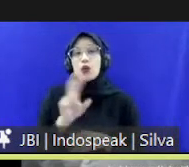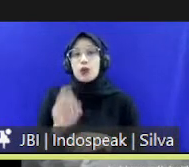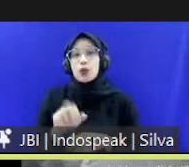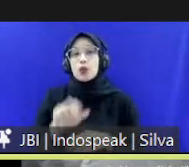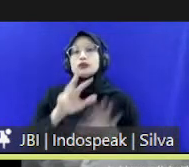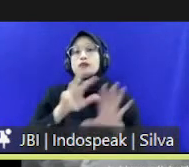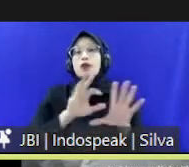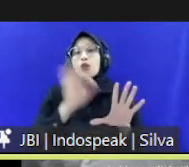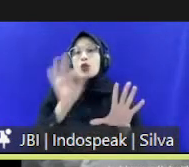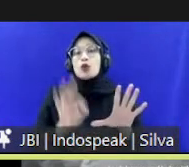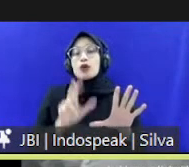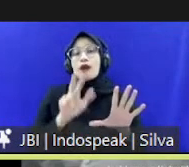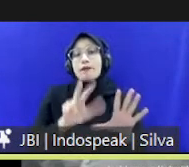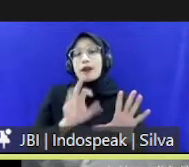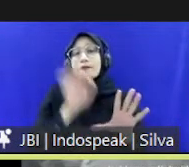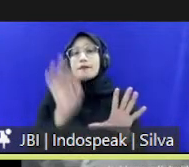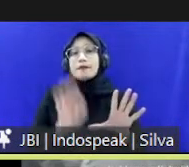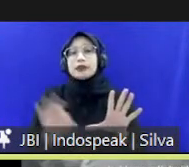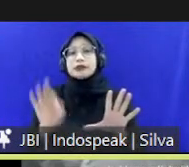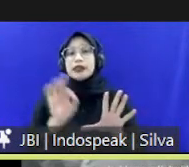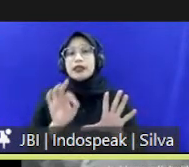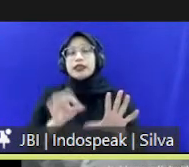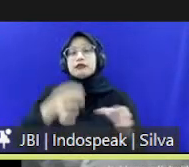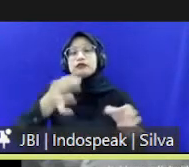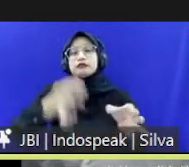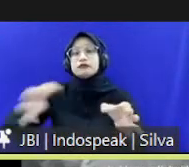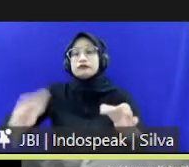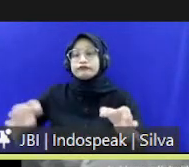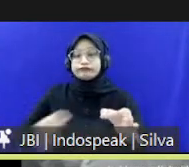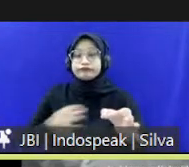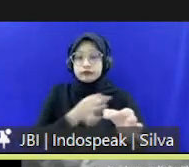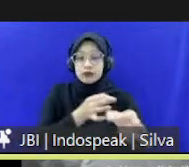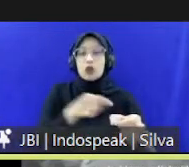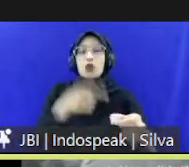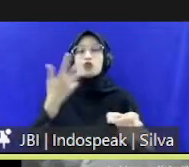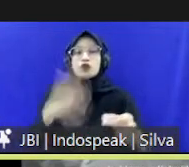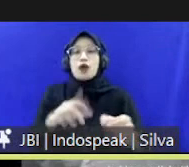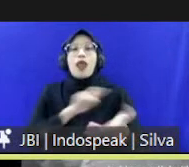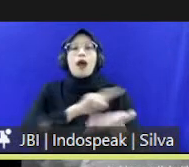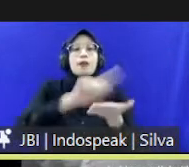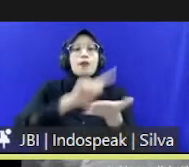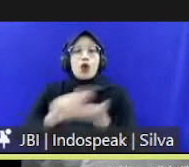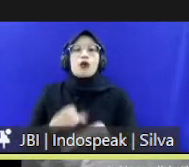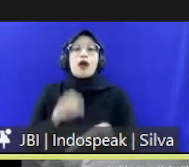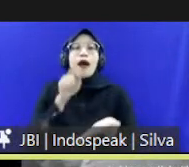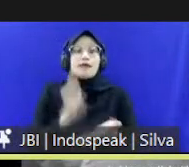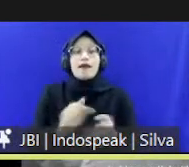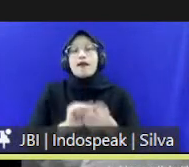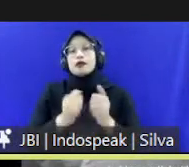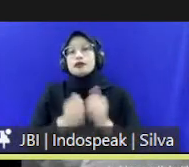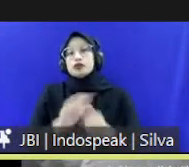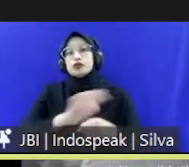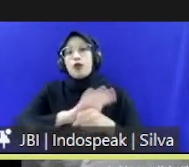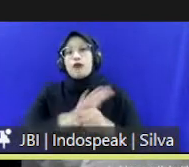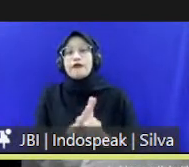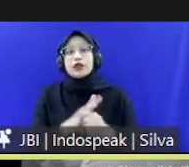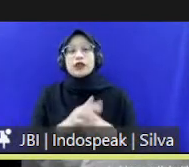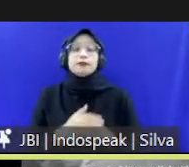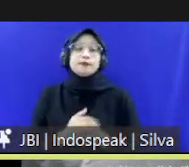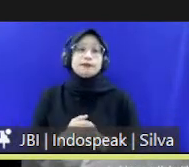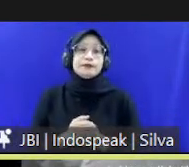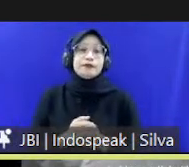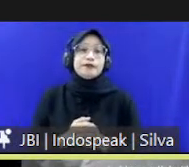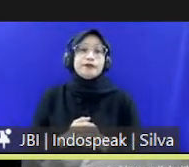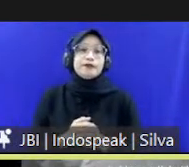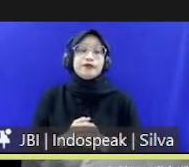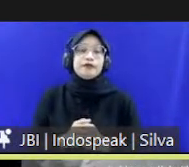cities and districts in Indonesia already have confirmed COVID cases. The response